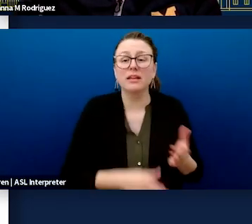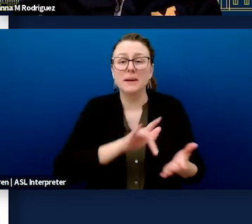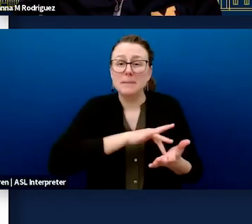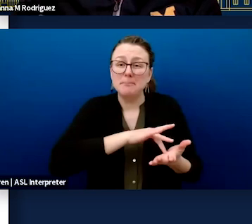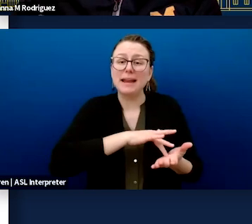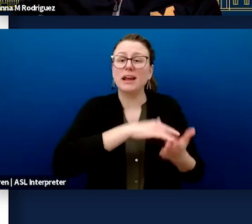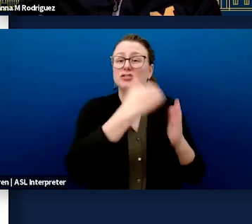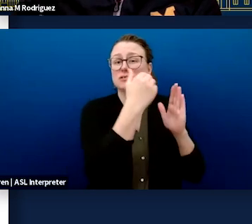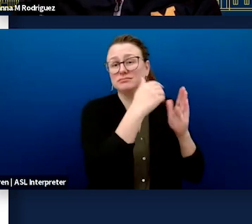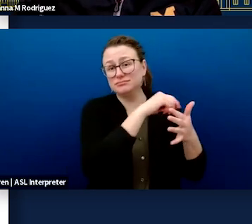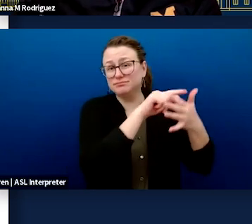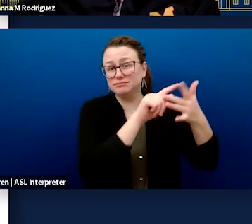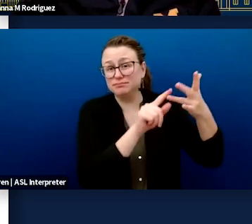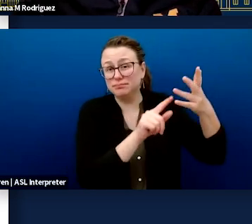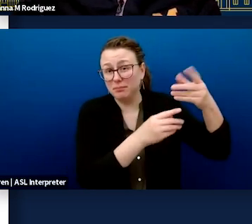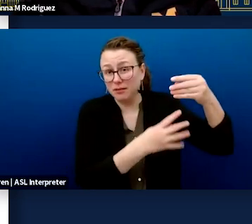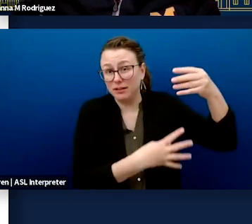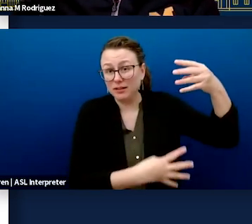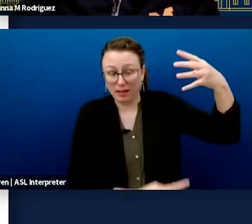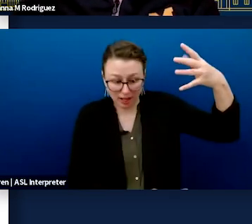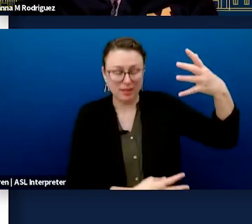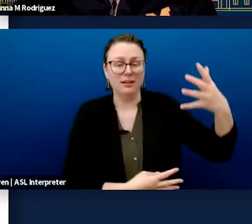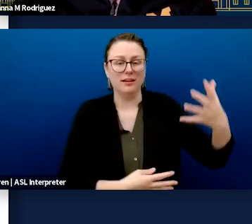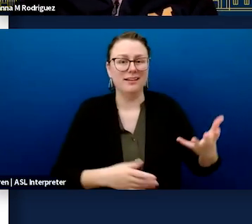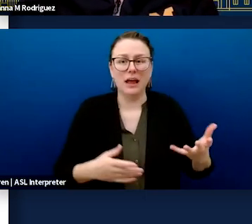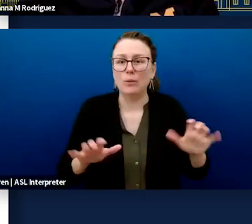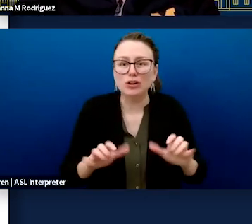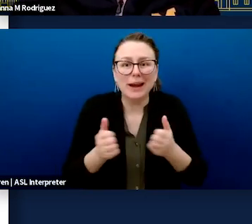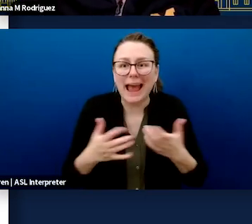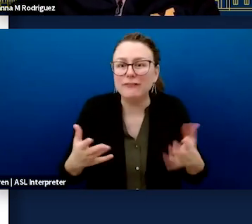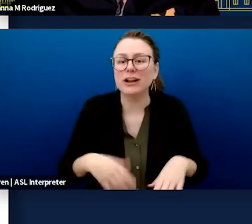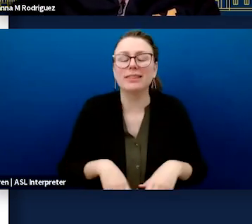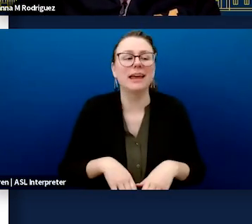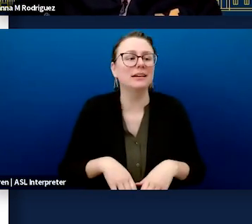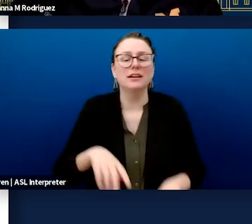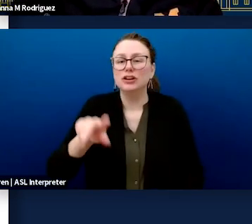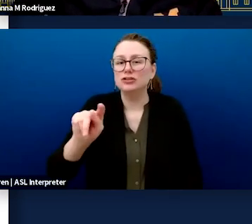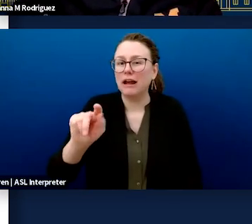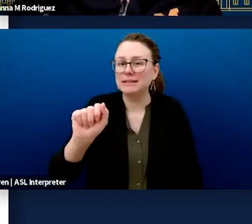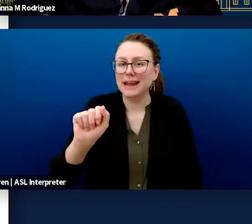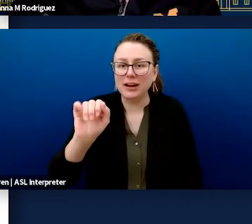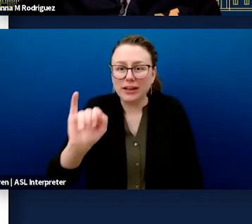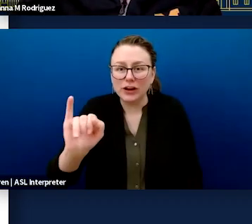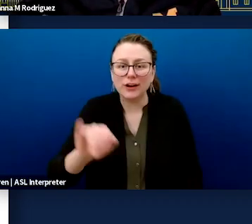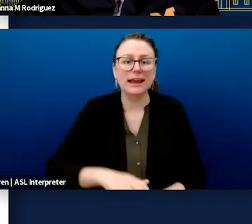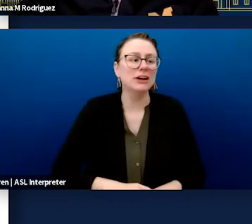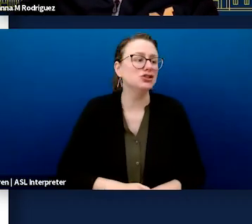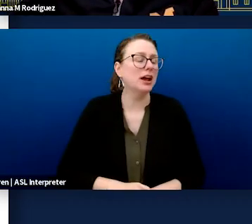medications orally, and then we're doing everything, transanal irrigation, use